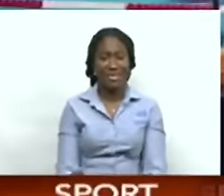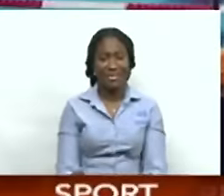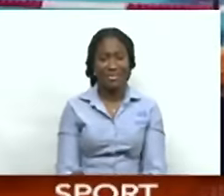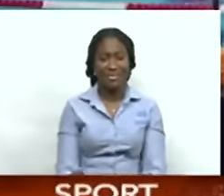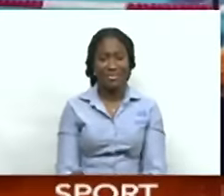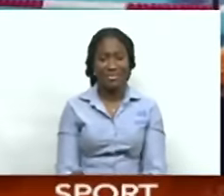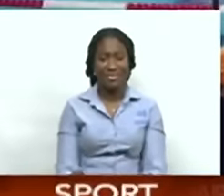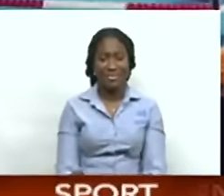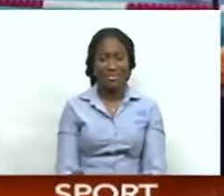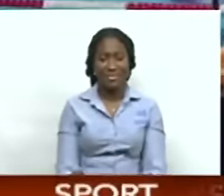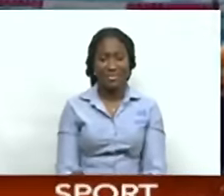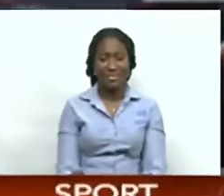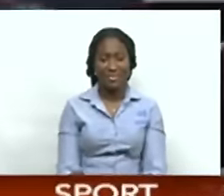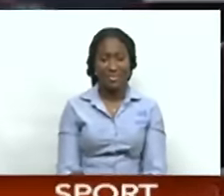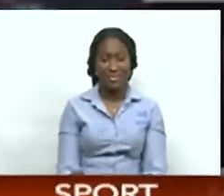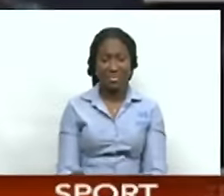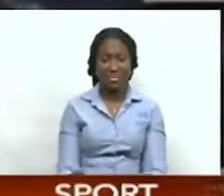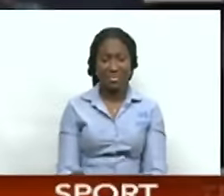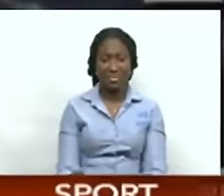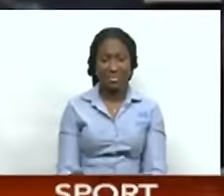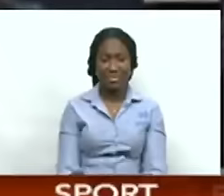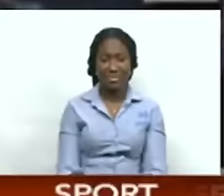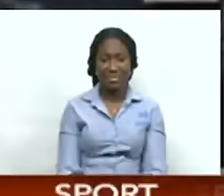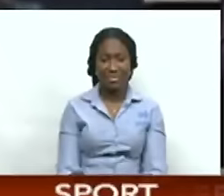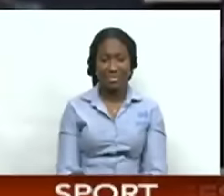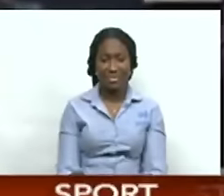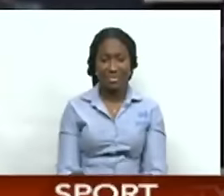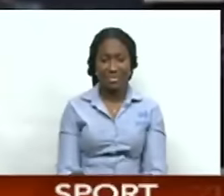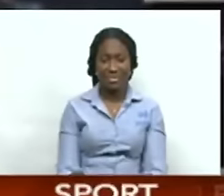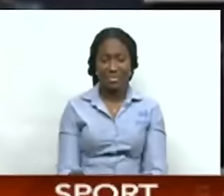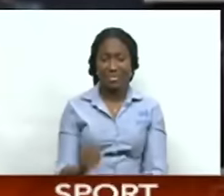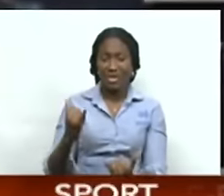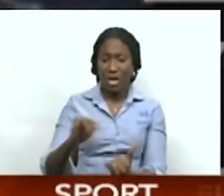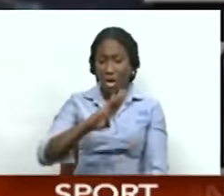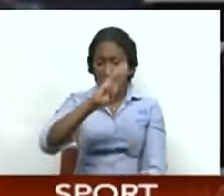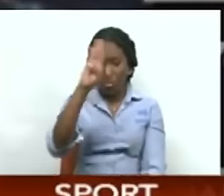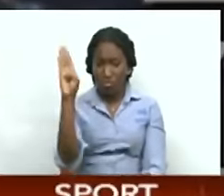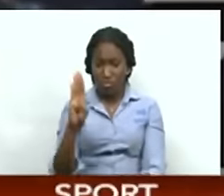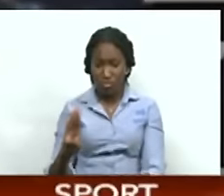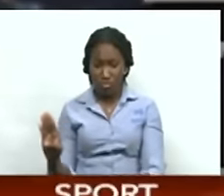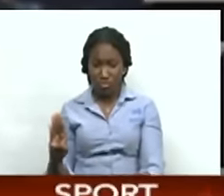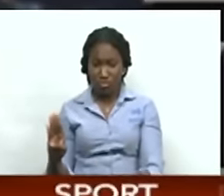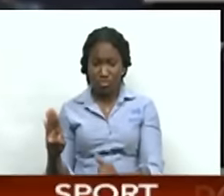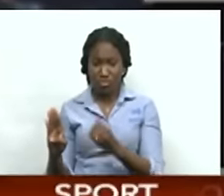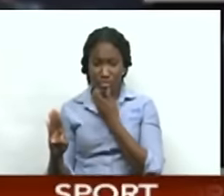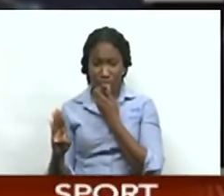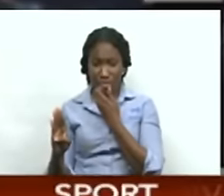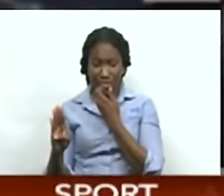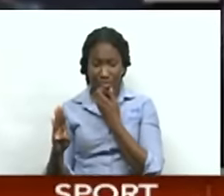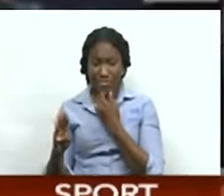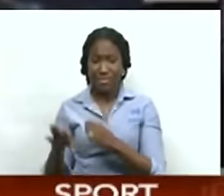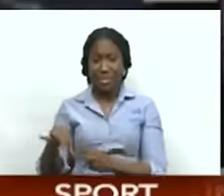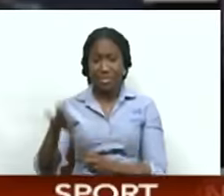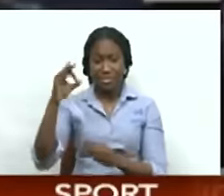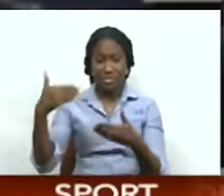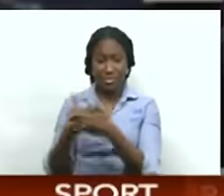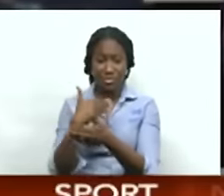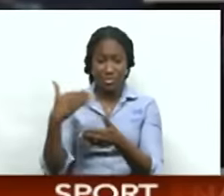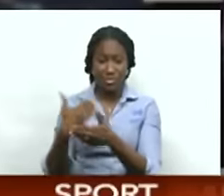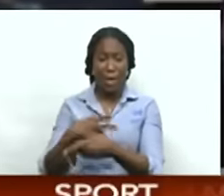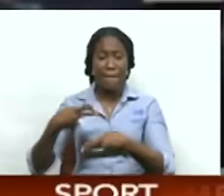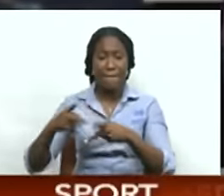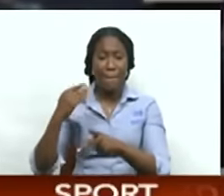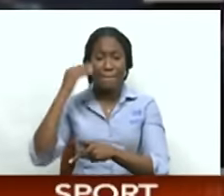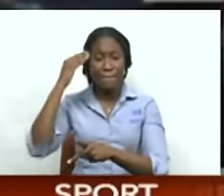Heilman. Brazil's Seleção has identified a new permanent head coach, and Chelsea sews up the signing of one